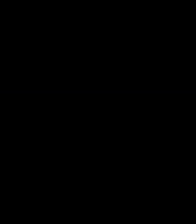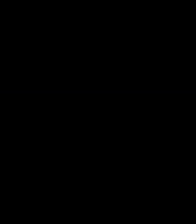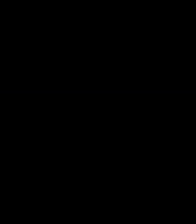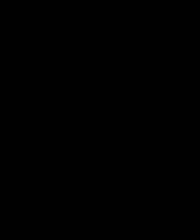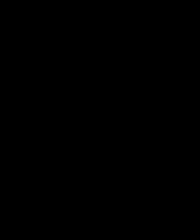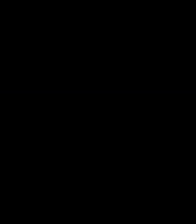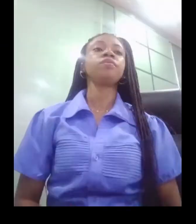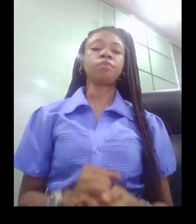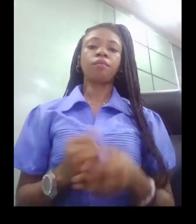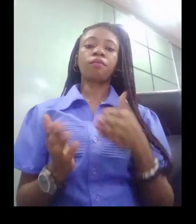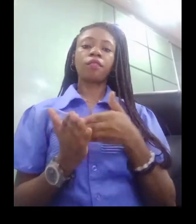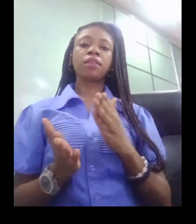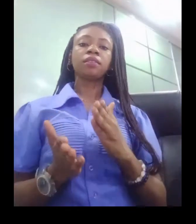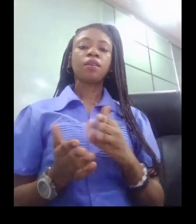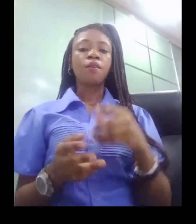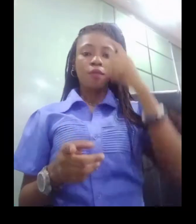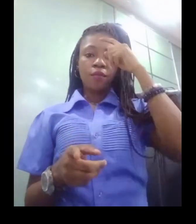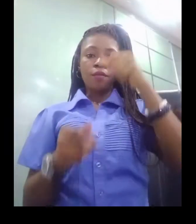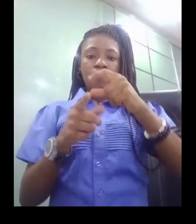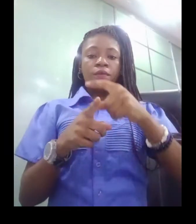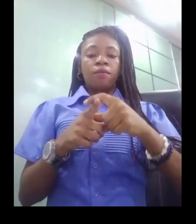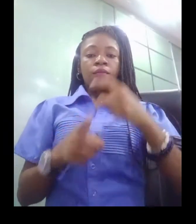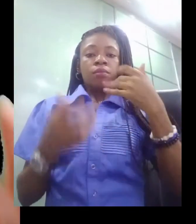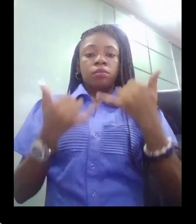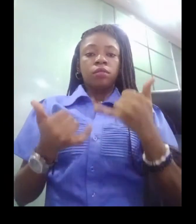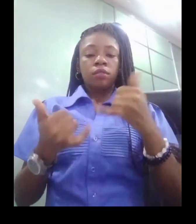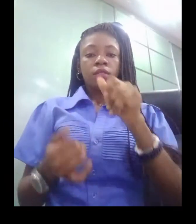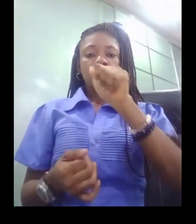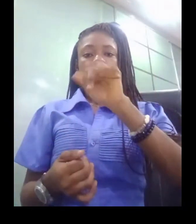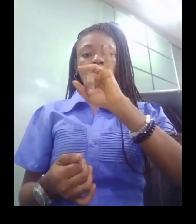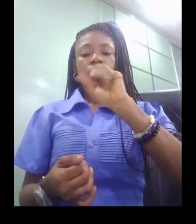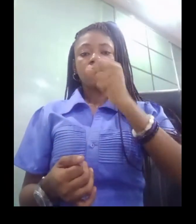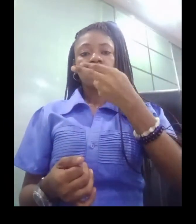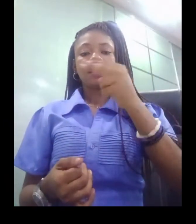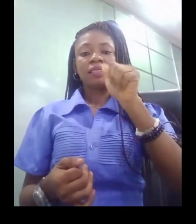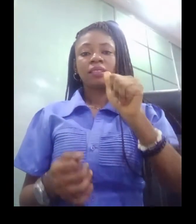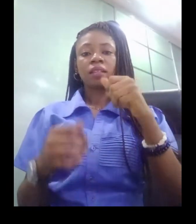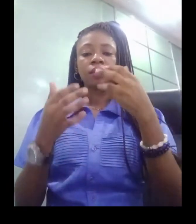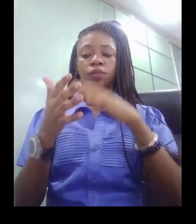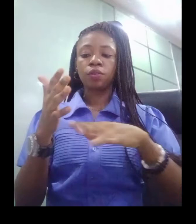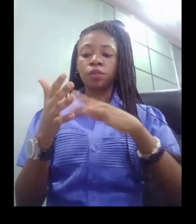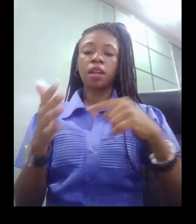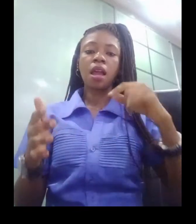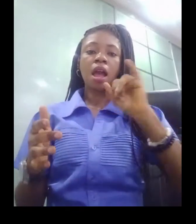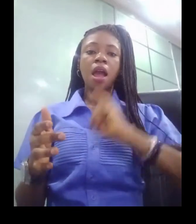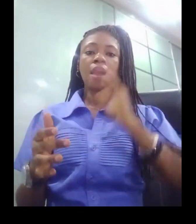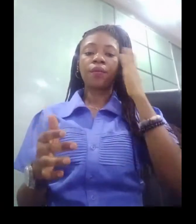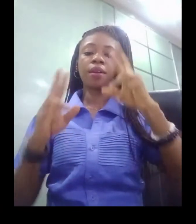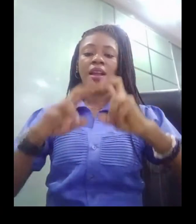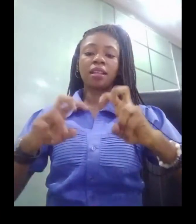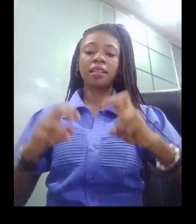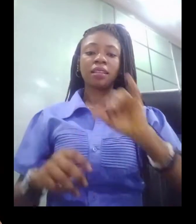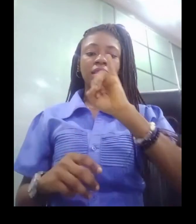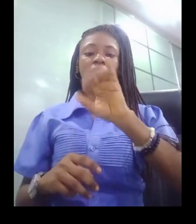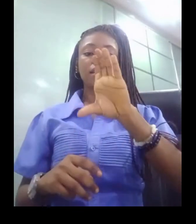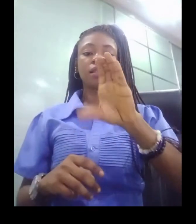Right. From today's Aisha's story, I'm going to be looking at iconicity and location. And I